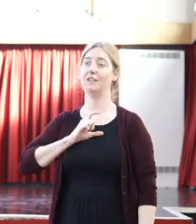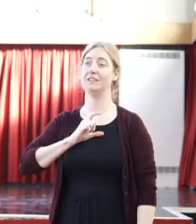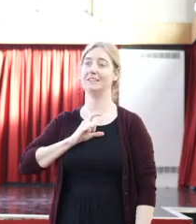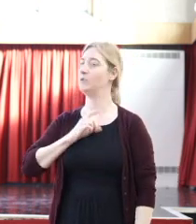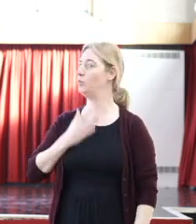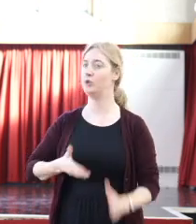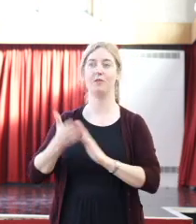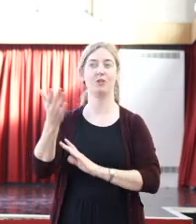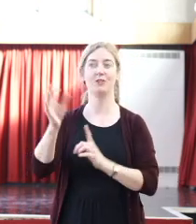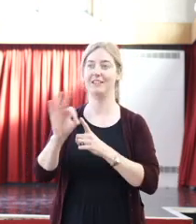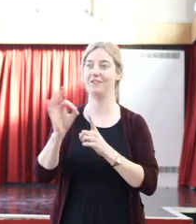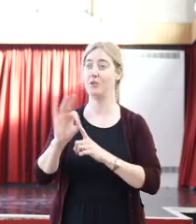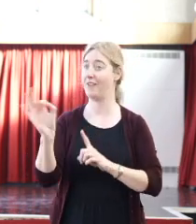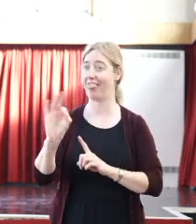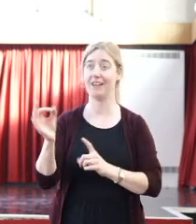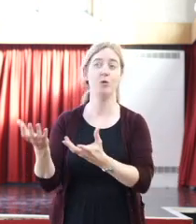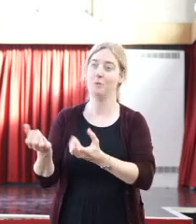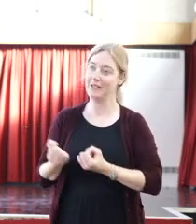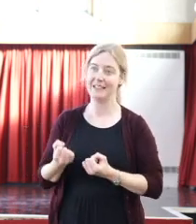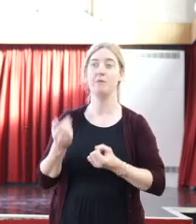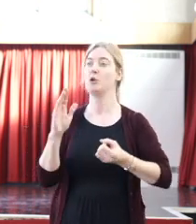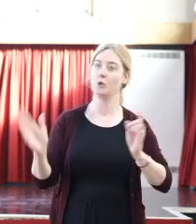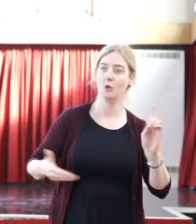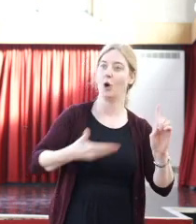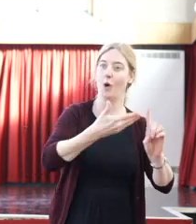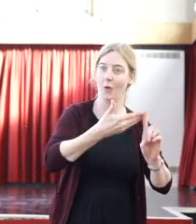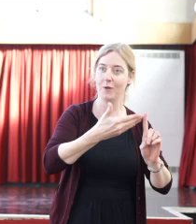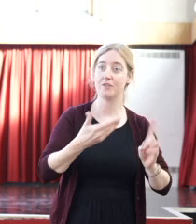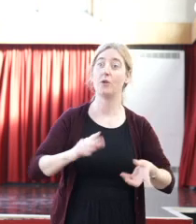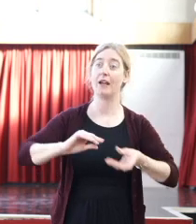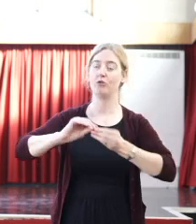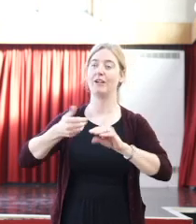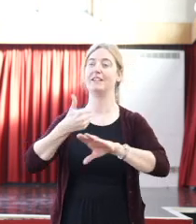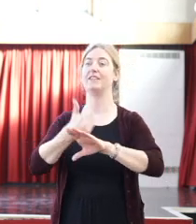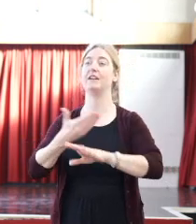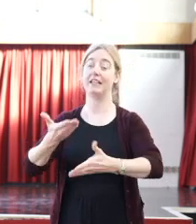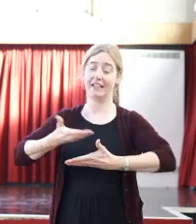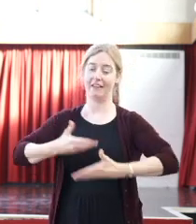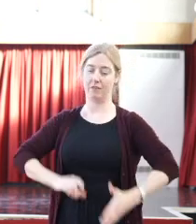if it had not been for the Creative Foundations program, and he,